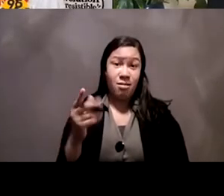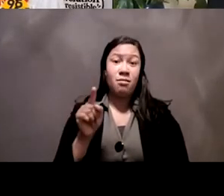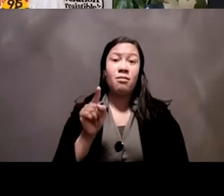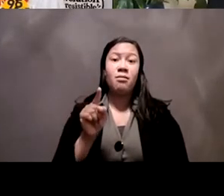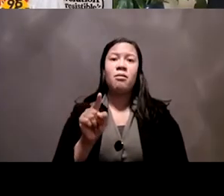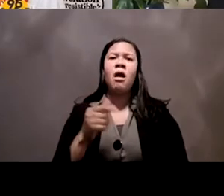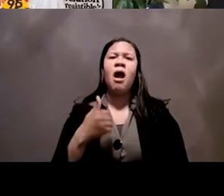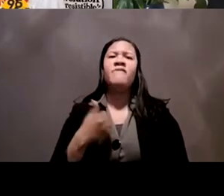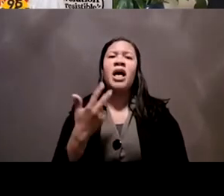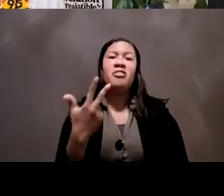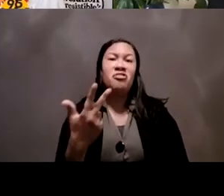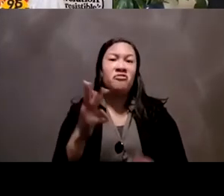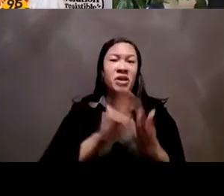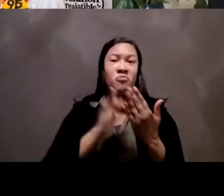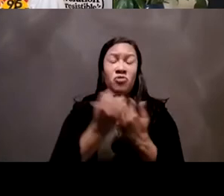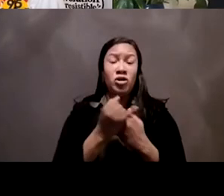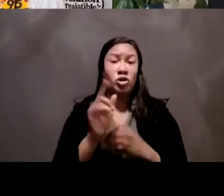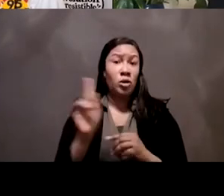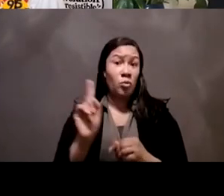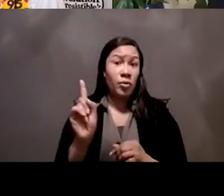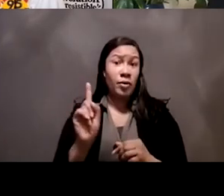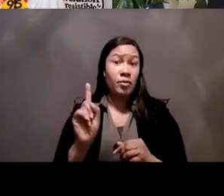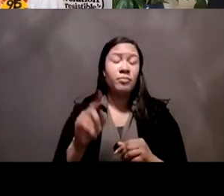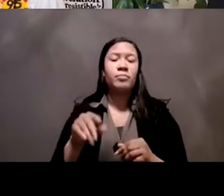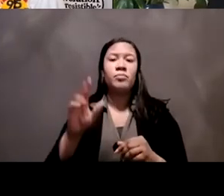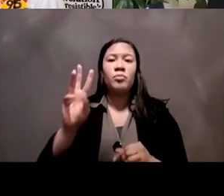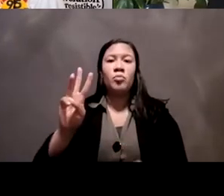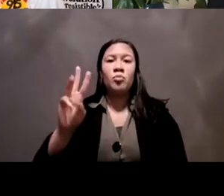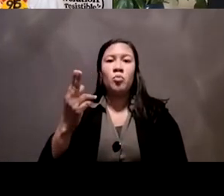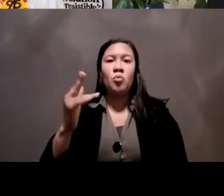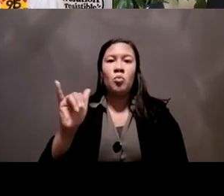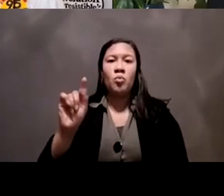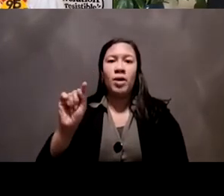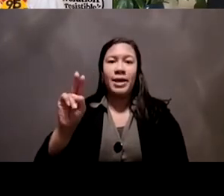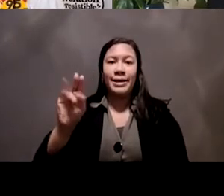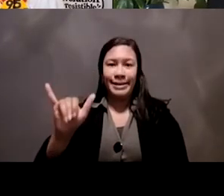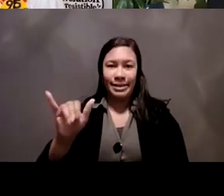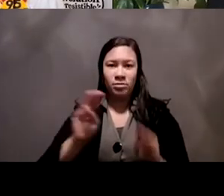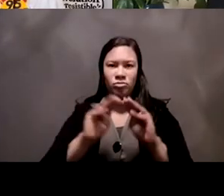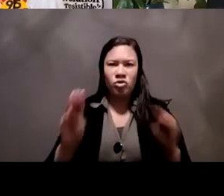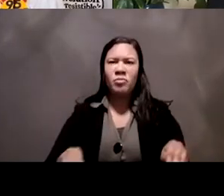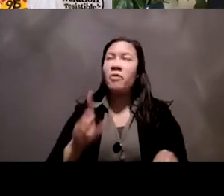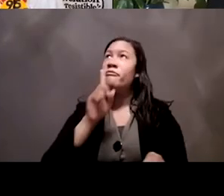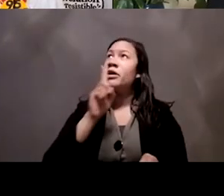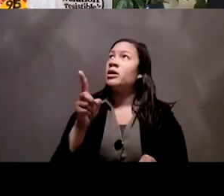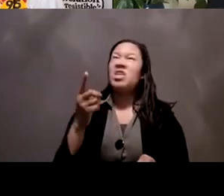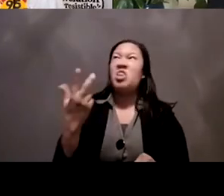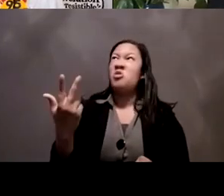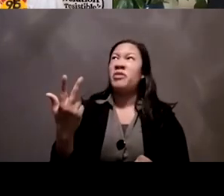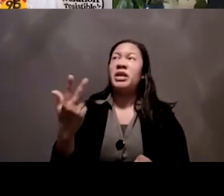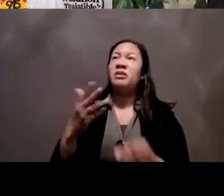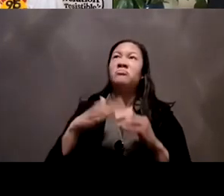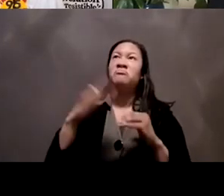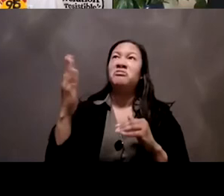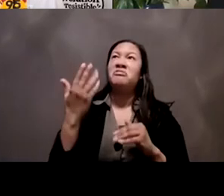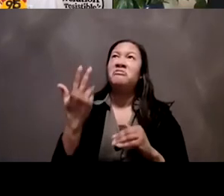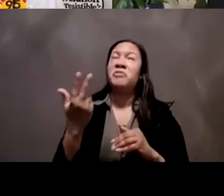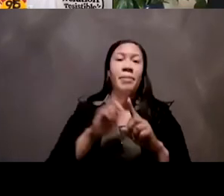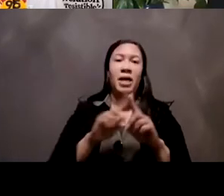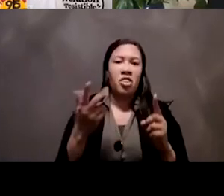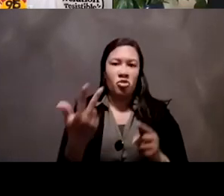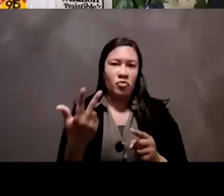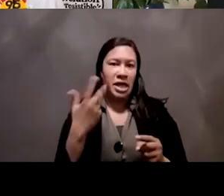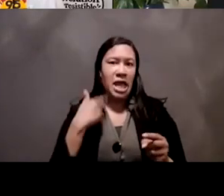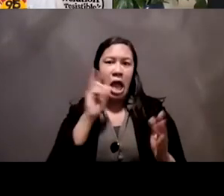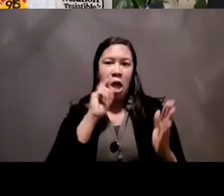three projects at the Whitney right now. And her work is so, oh, actually more than three, but three that are standing out to me right now